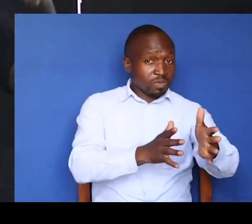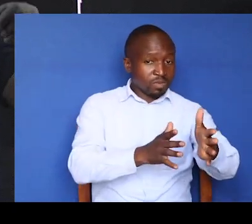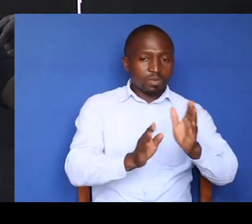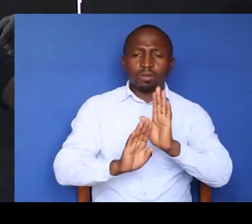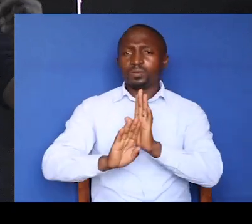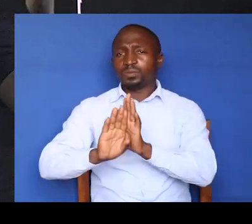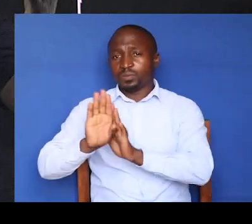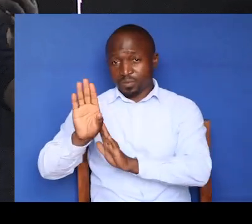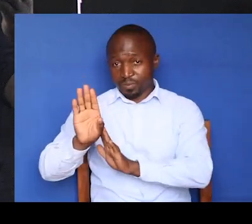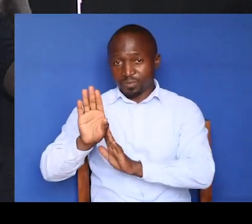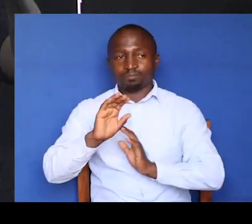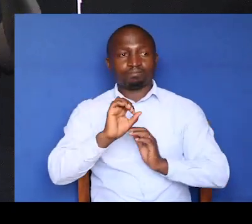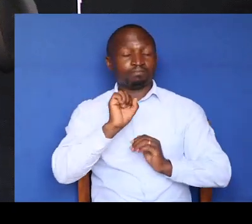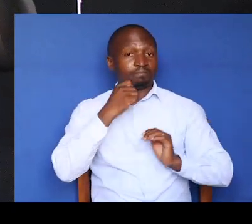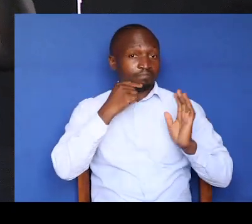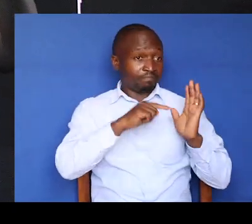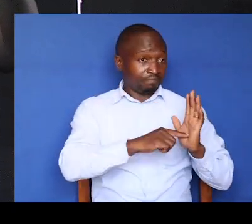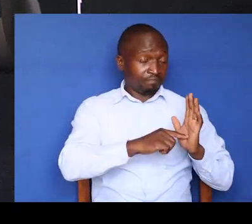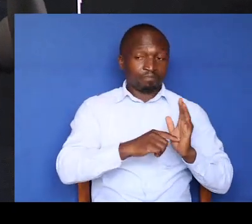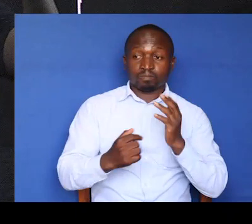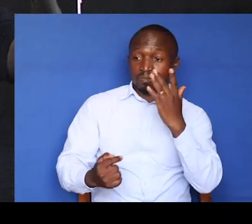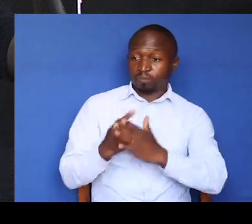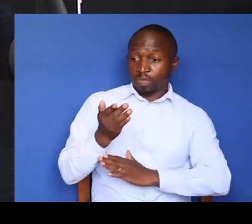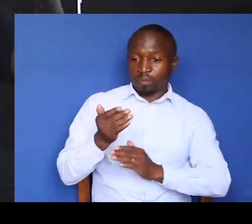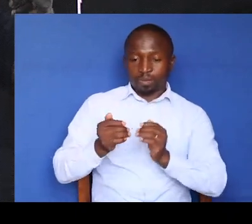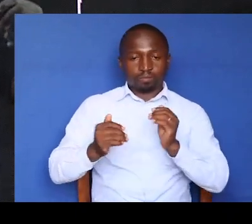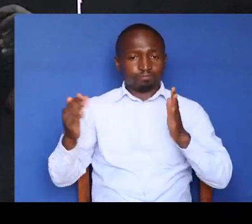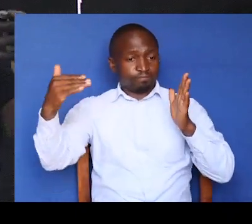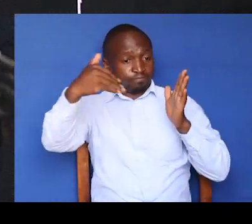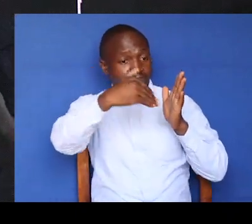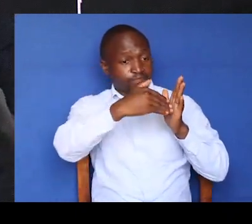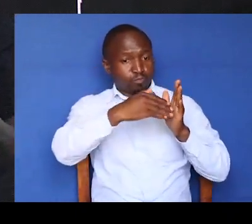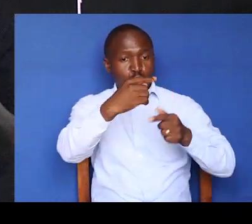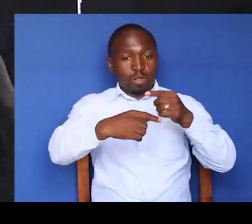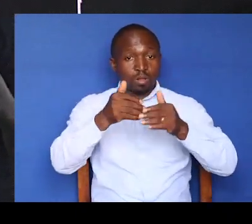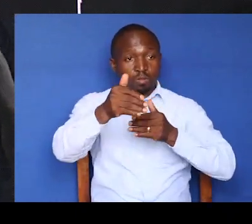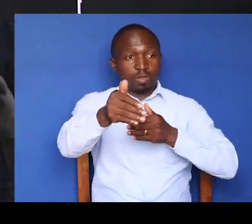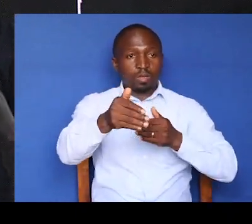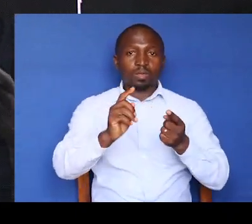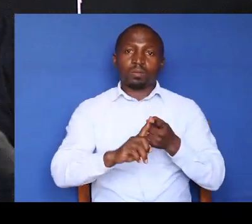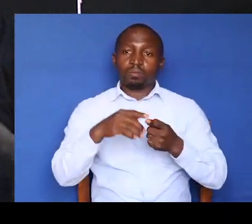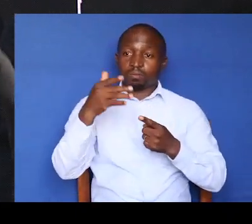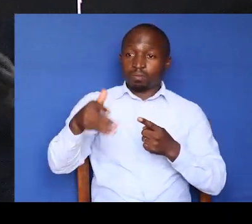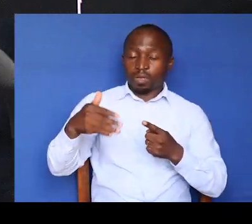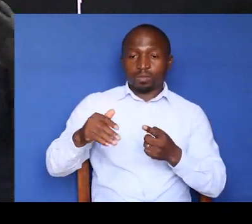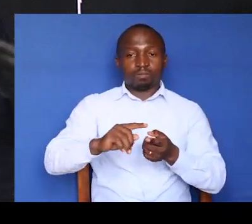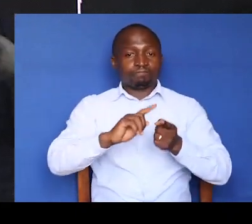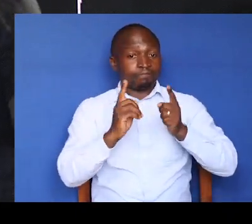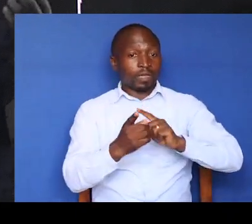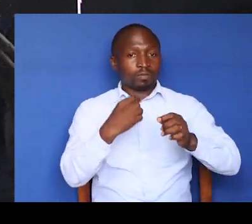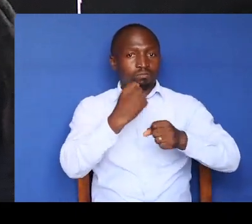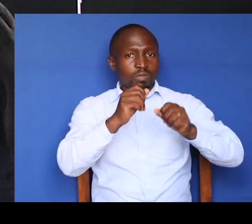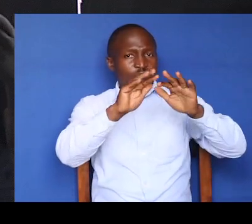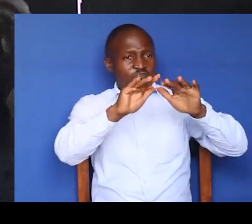water increases. Thus, from this point towards the low-lying areas, there is some sort of renewal of